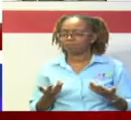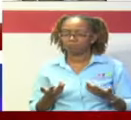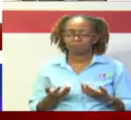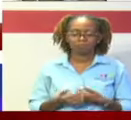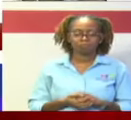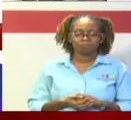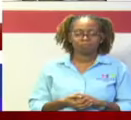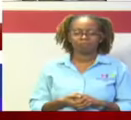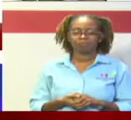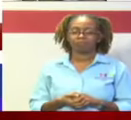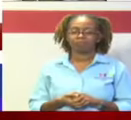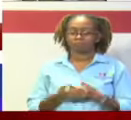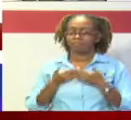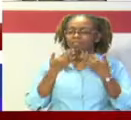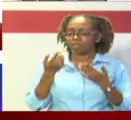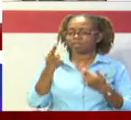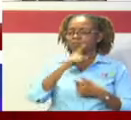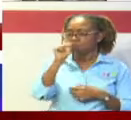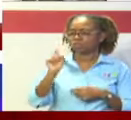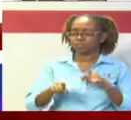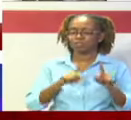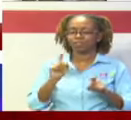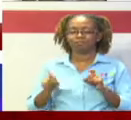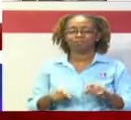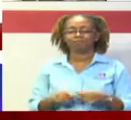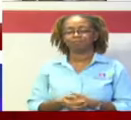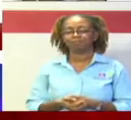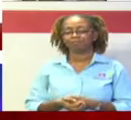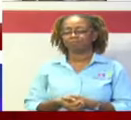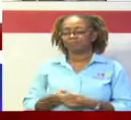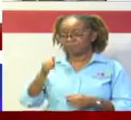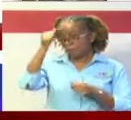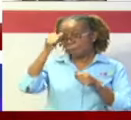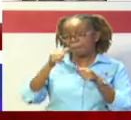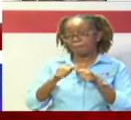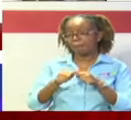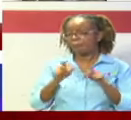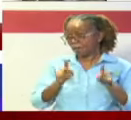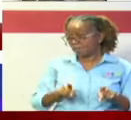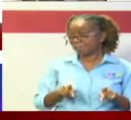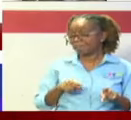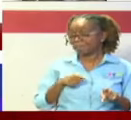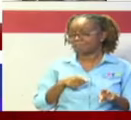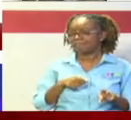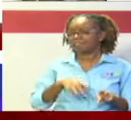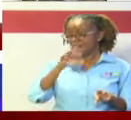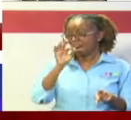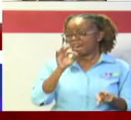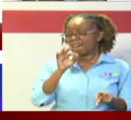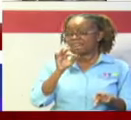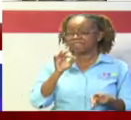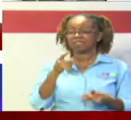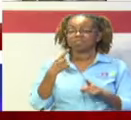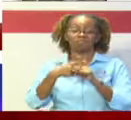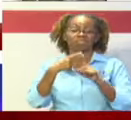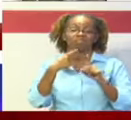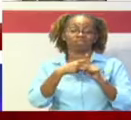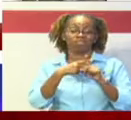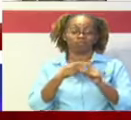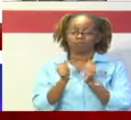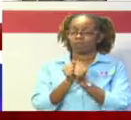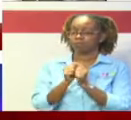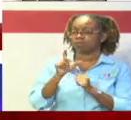Thank you very much for your question. The cases or the persons who have been confirmed of being COVID positive with